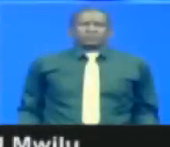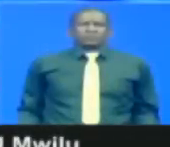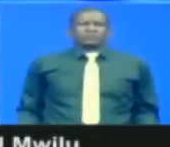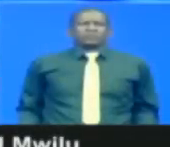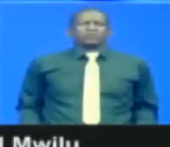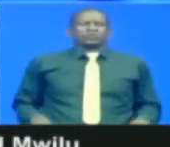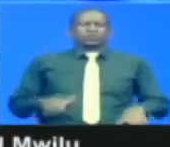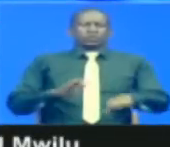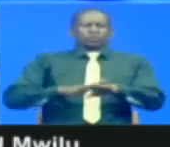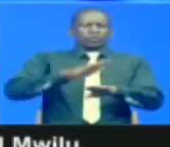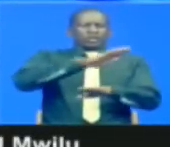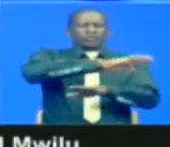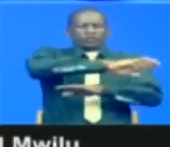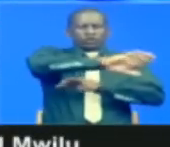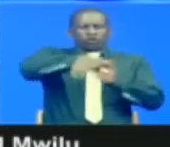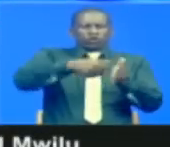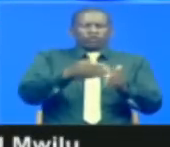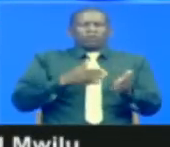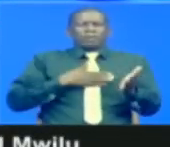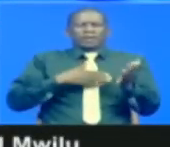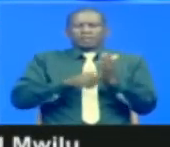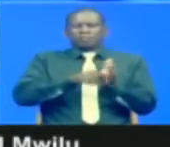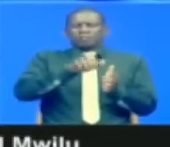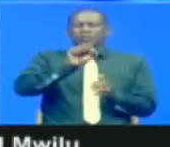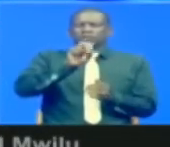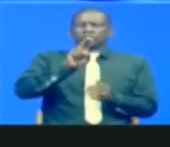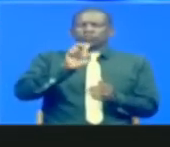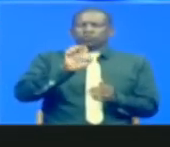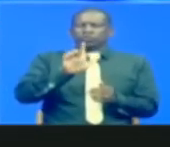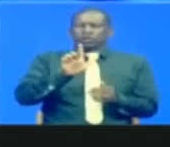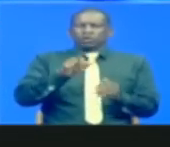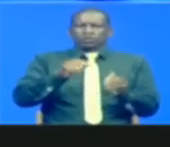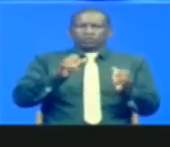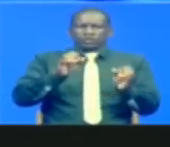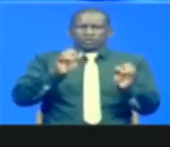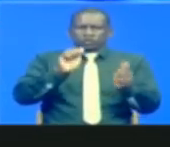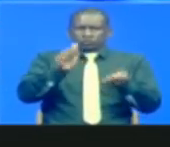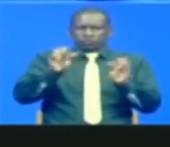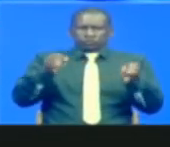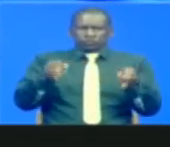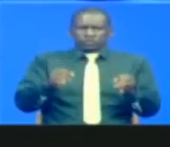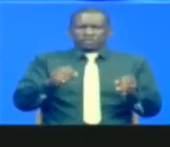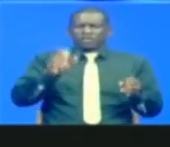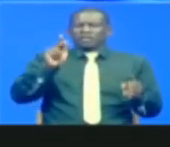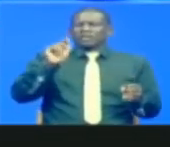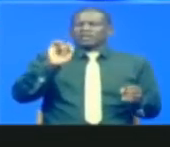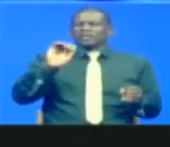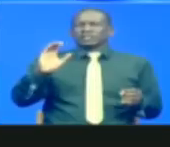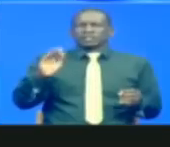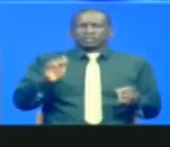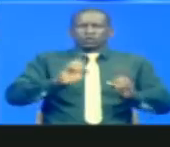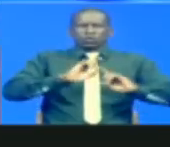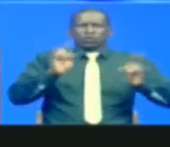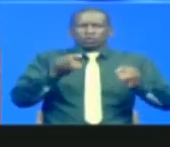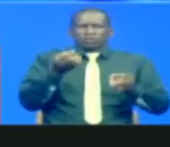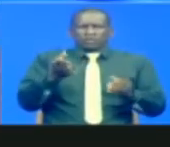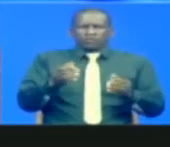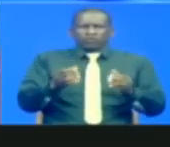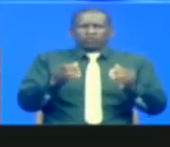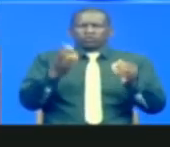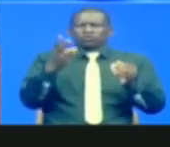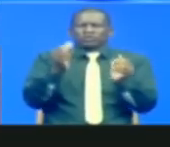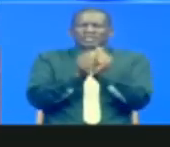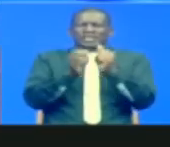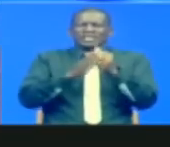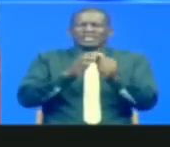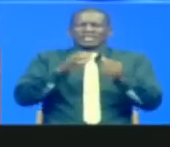A very good evening to you. I'm Sean Carter-Villis with the latest sports news. Now, the iconic KICC will be absent from the 2019 Safari Rally,